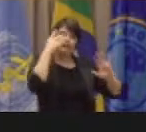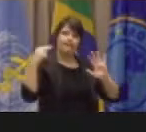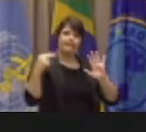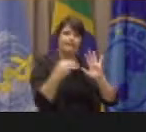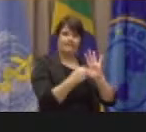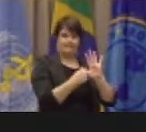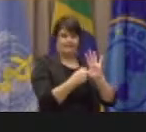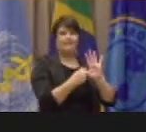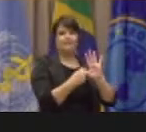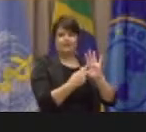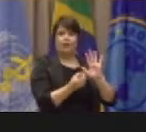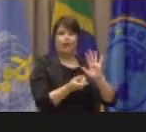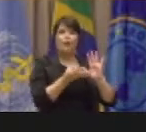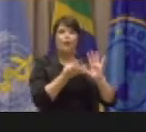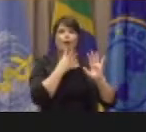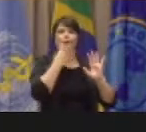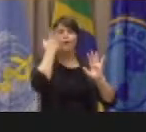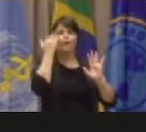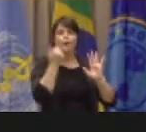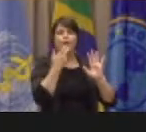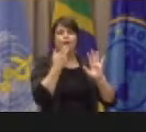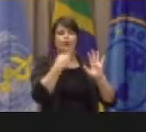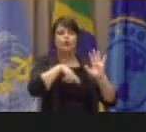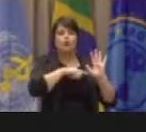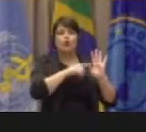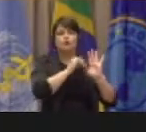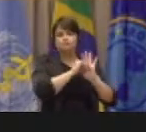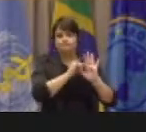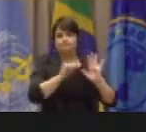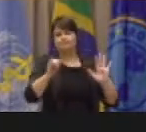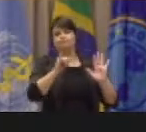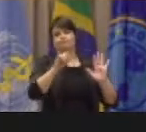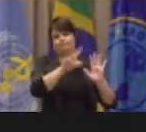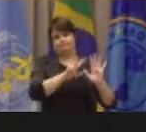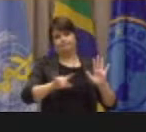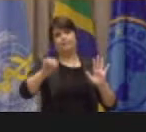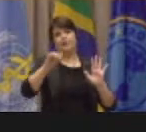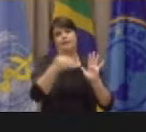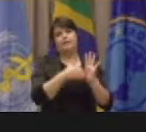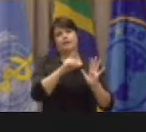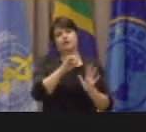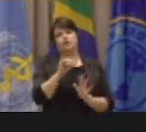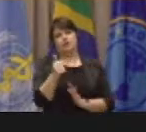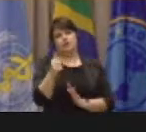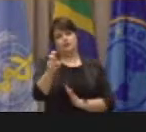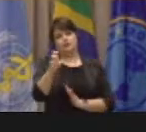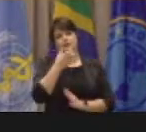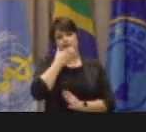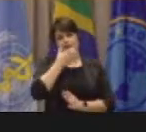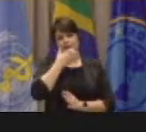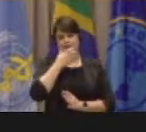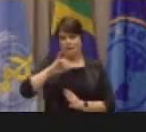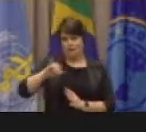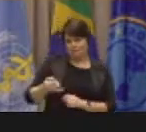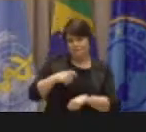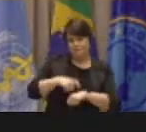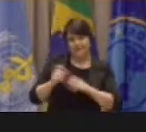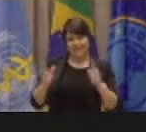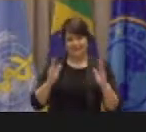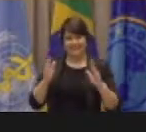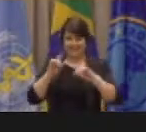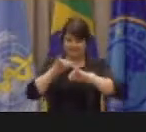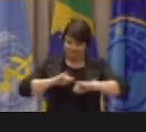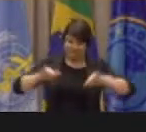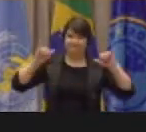people that want to have conheçam. access E know. estamos agora And também, né, now, até o dia 15 de dezembro, já vou aproveitar until aqui para December fazer a the propaganda,